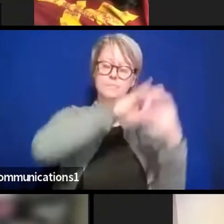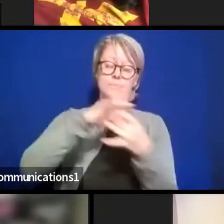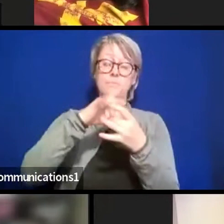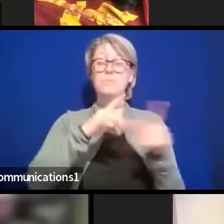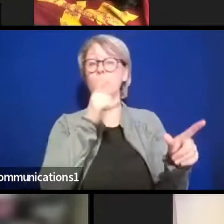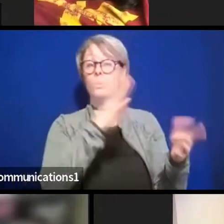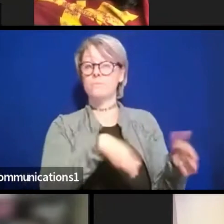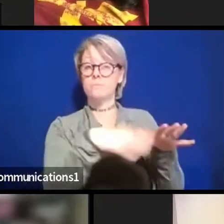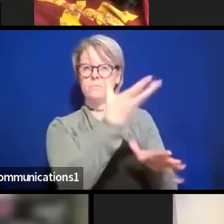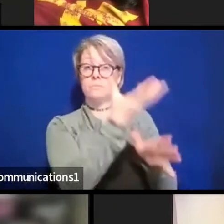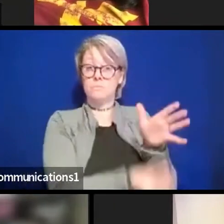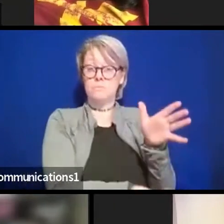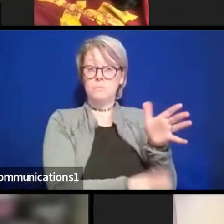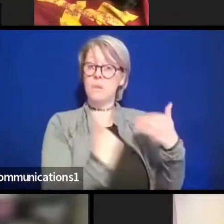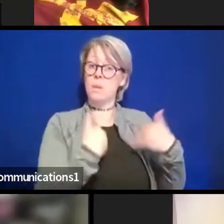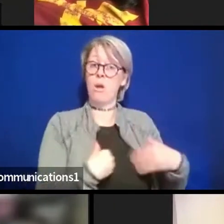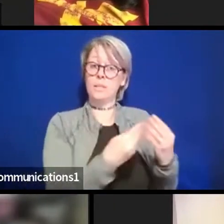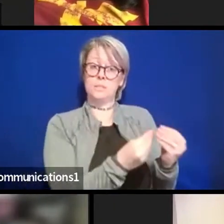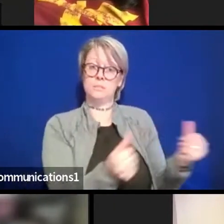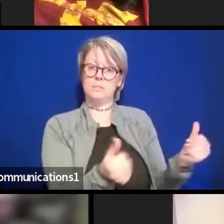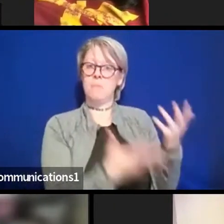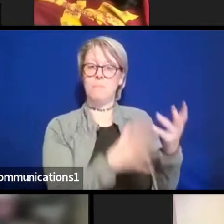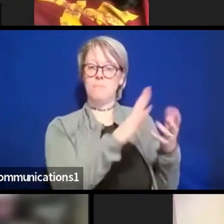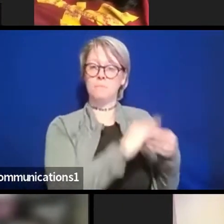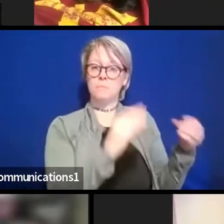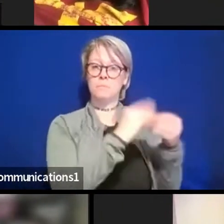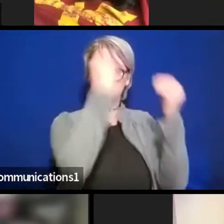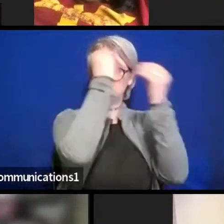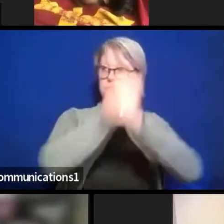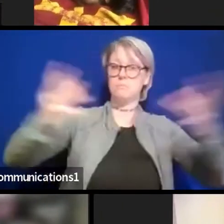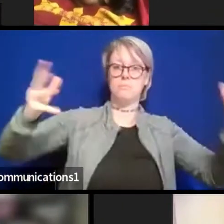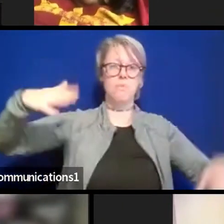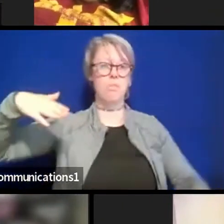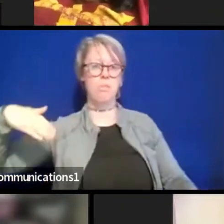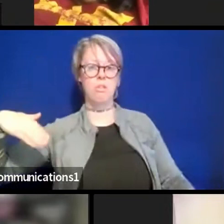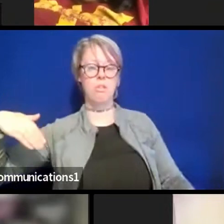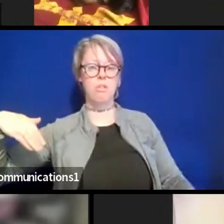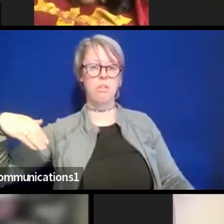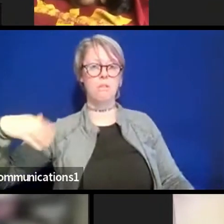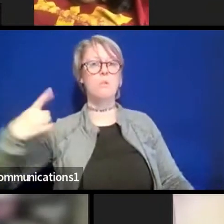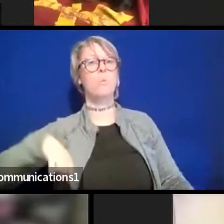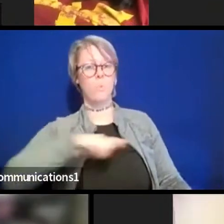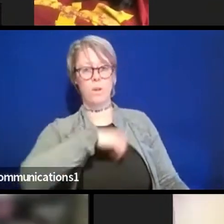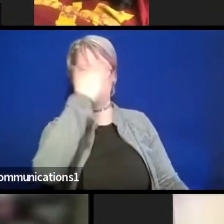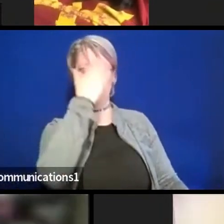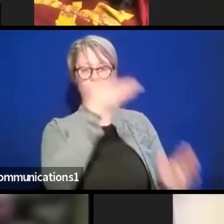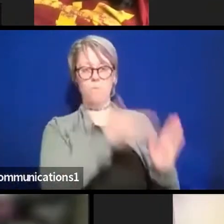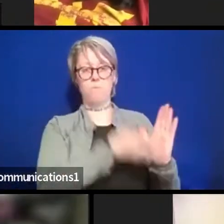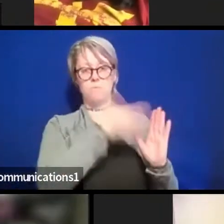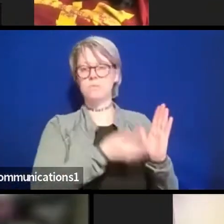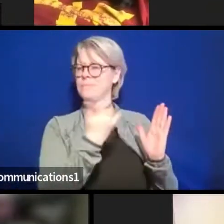are gone and their stories might be untold, we still have known them, and we know